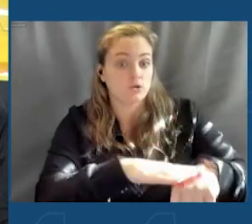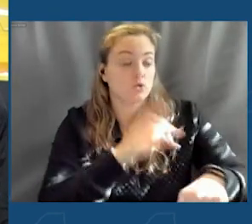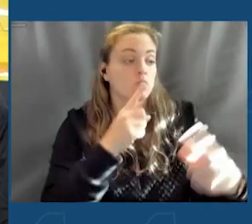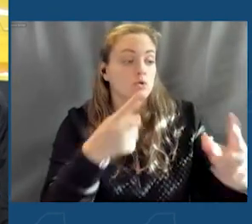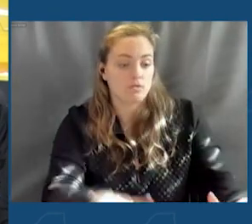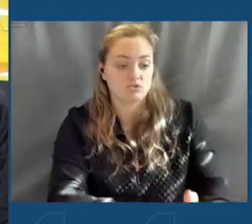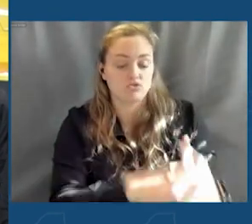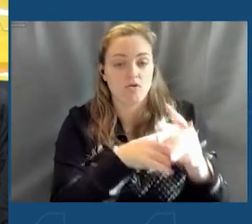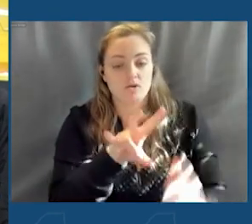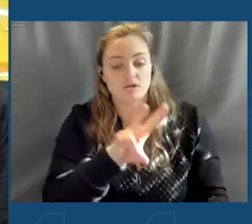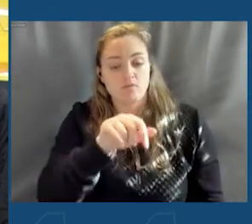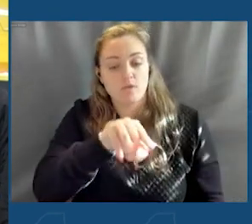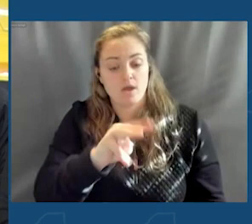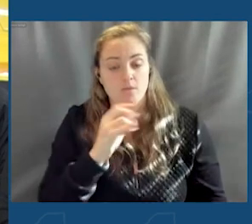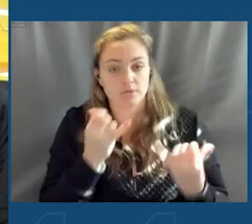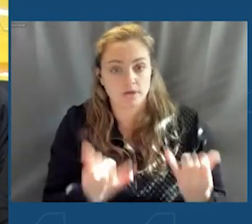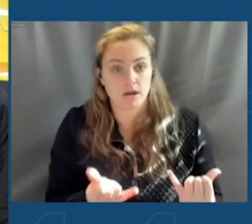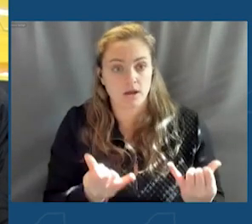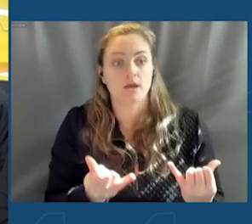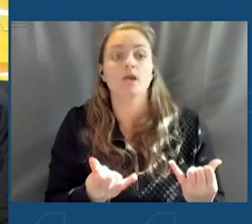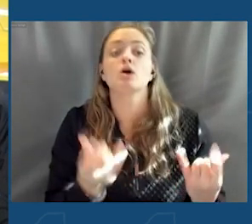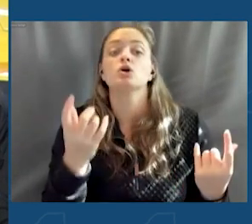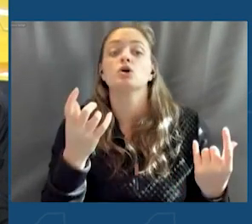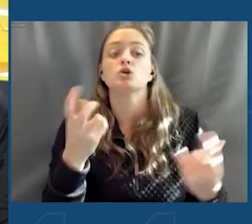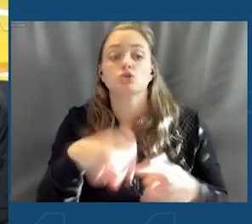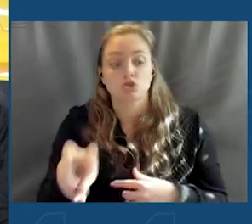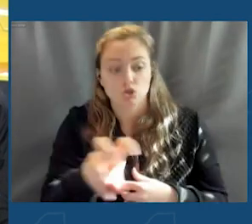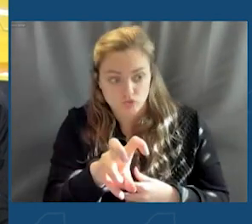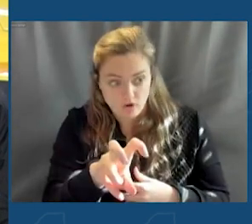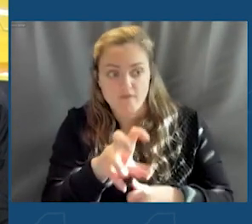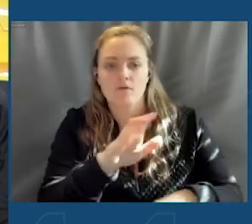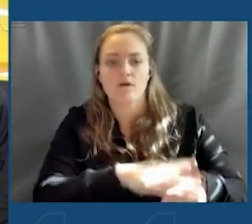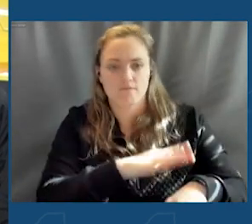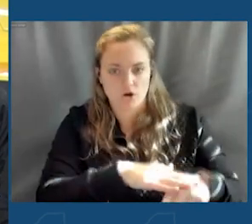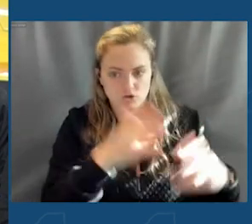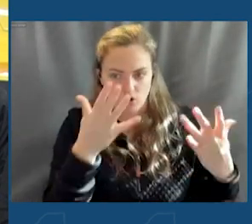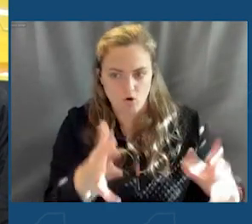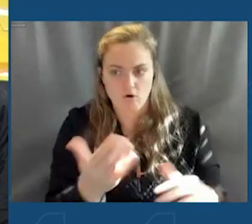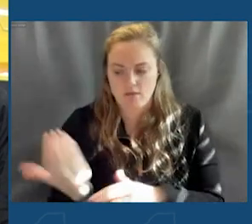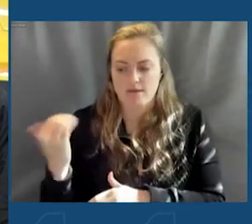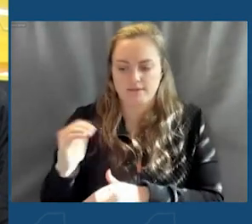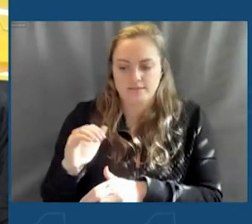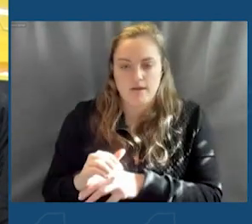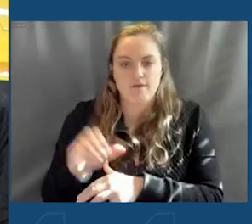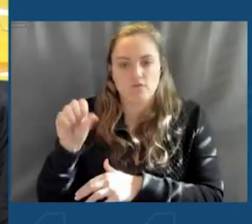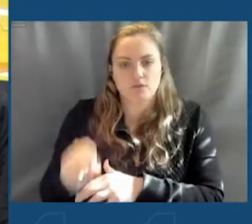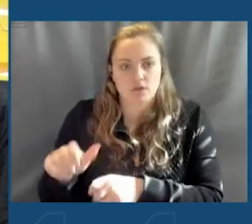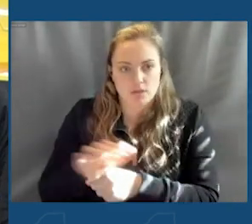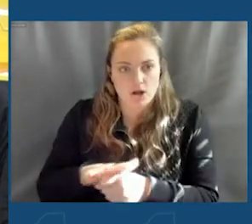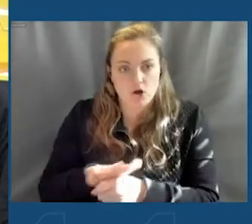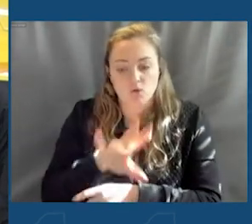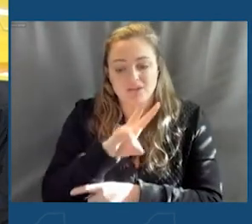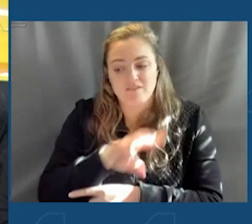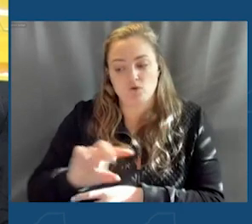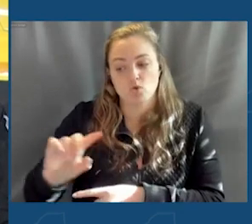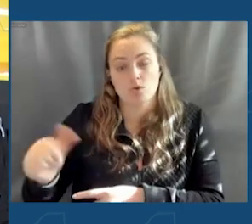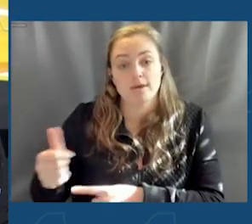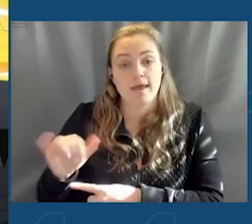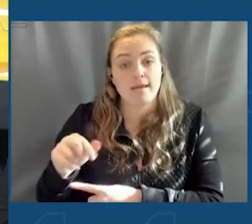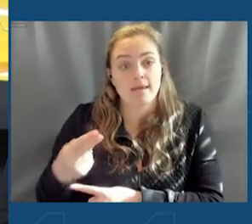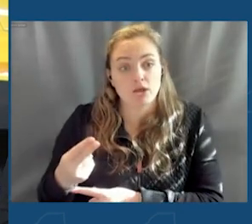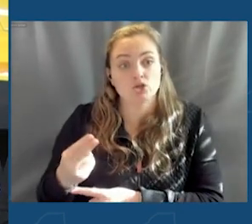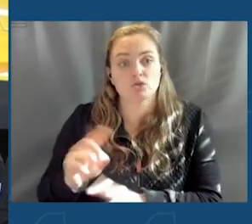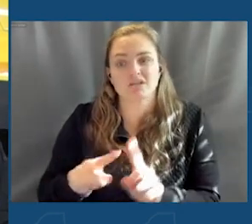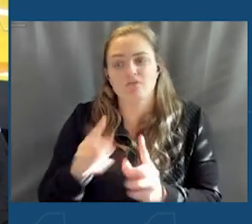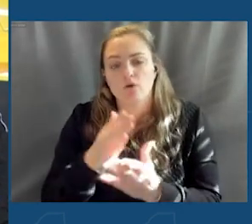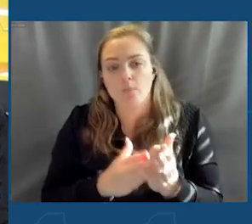tonight. A travel advisory is in effect for Southern Erie right now as of last night. As we know, 7 to 10 inches of snow fell in various parts of Southern